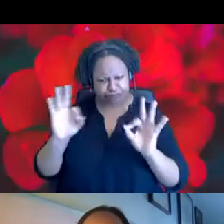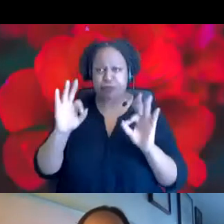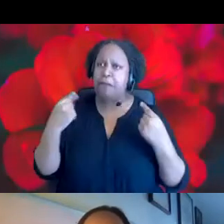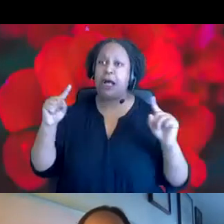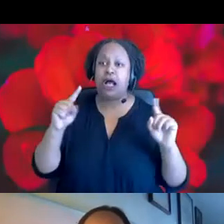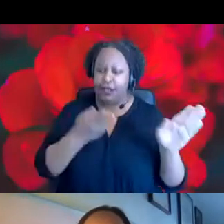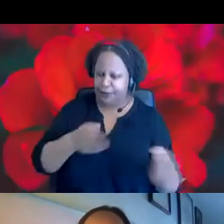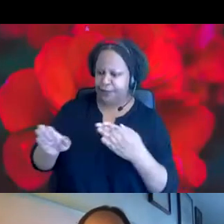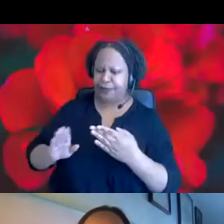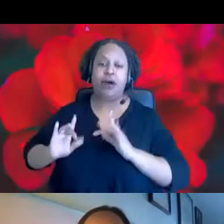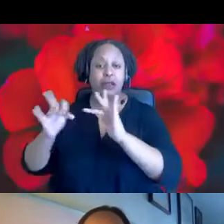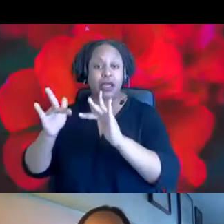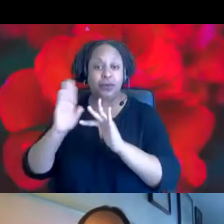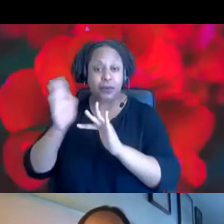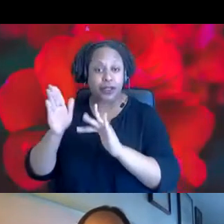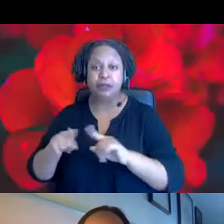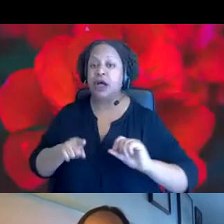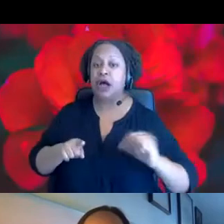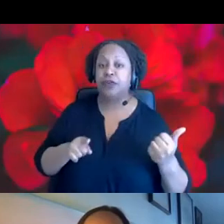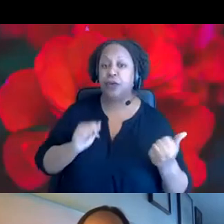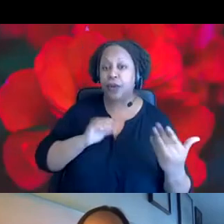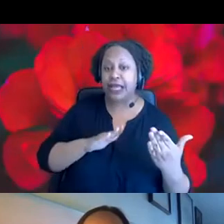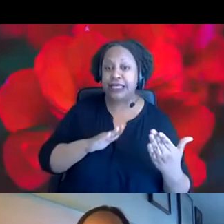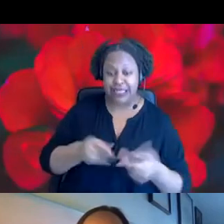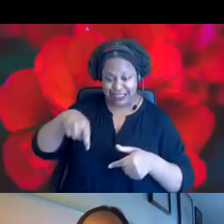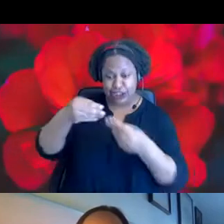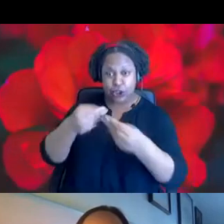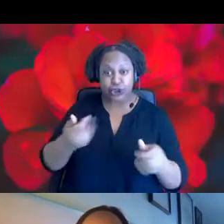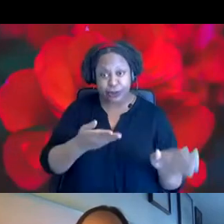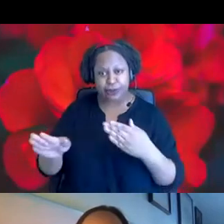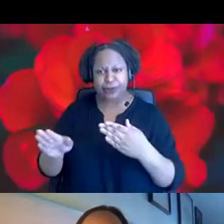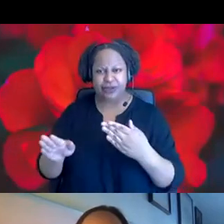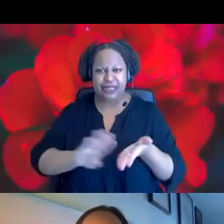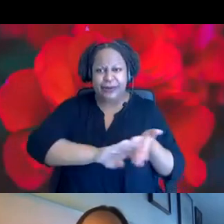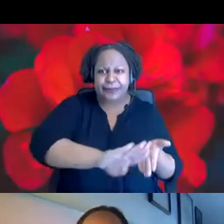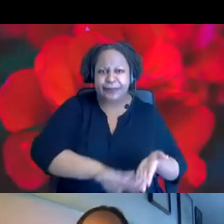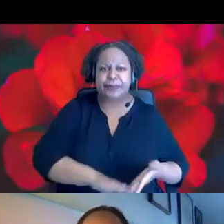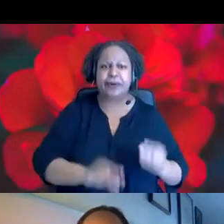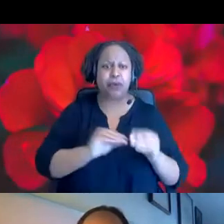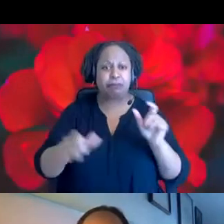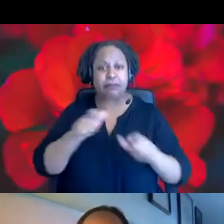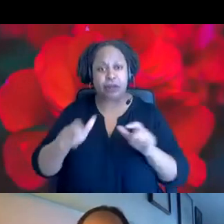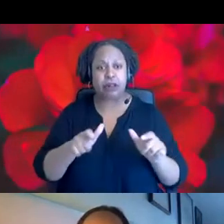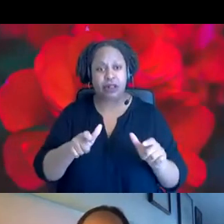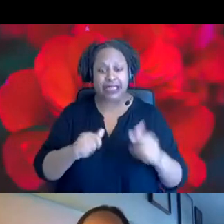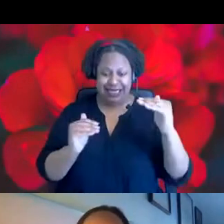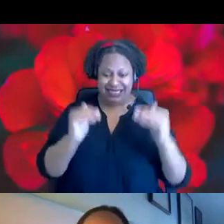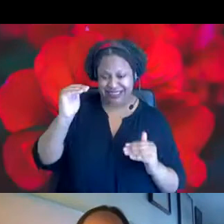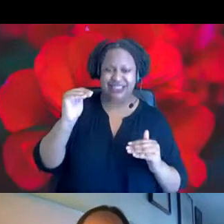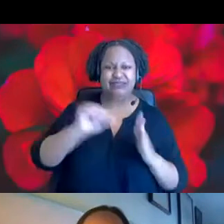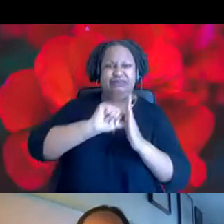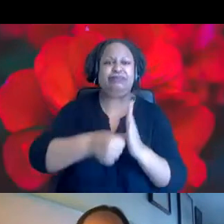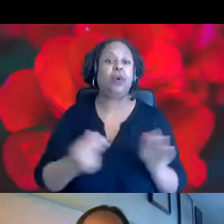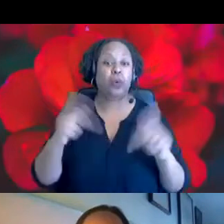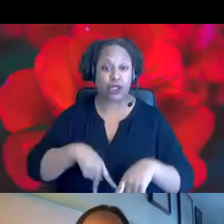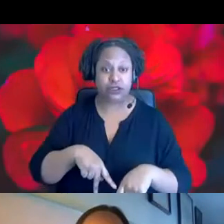this solution actually excluded more people. It exacerbated more inequities. And it has